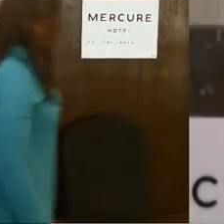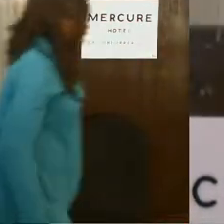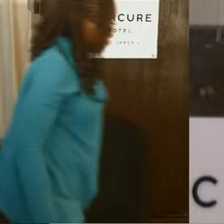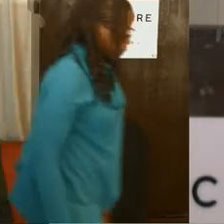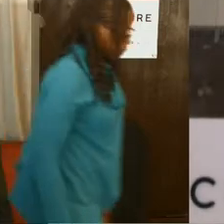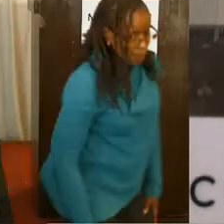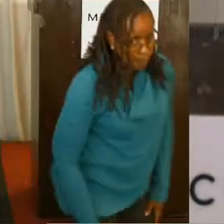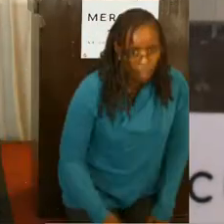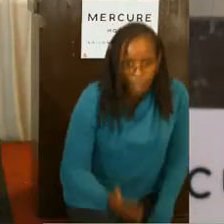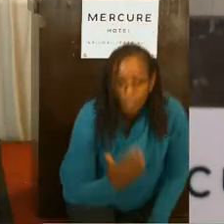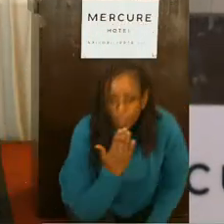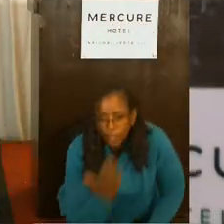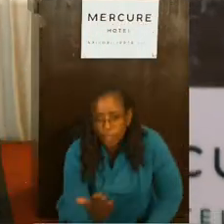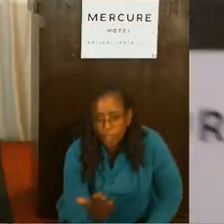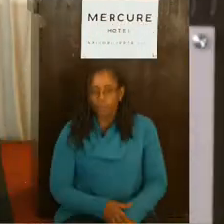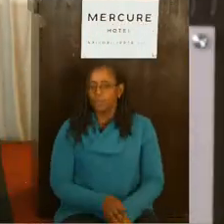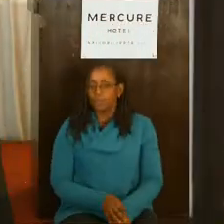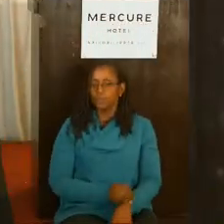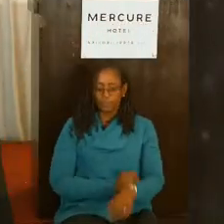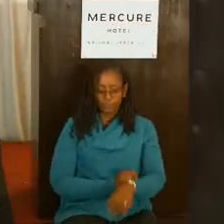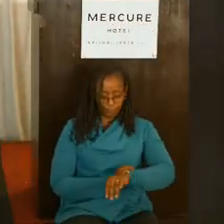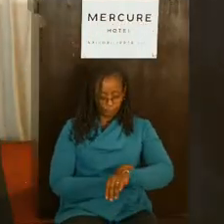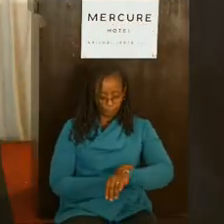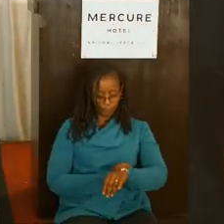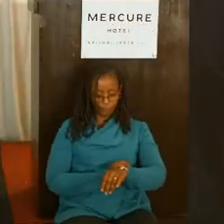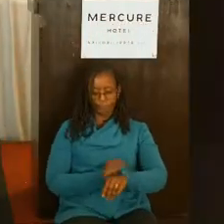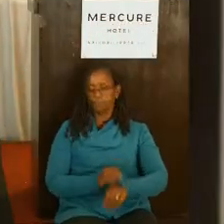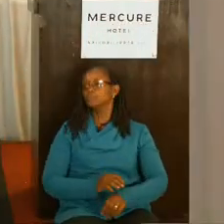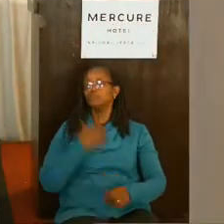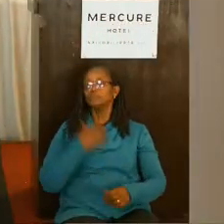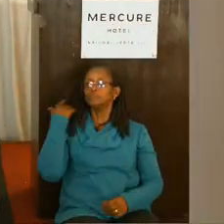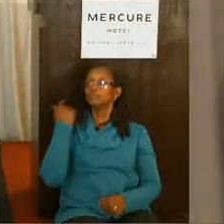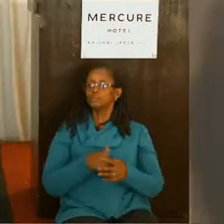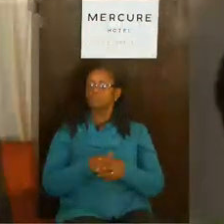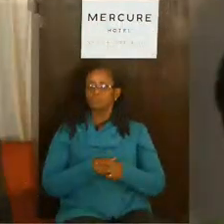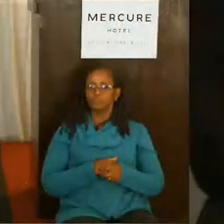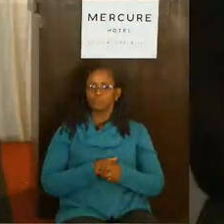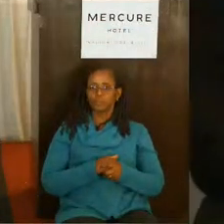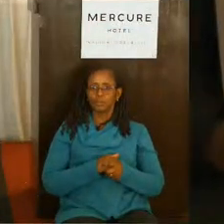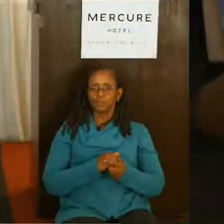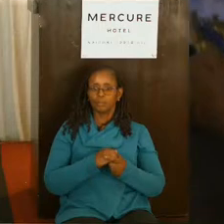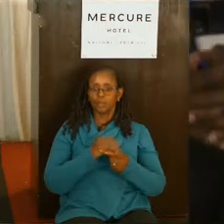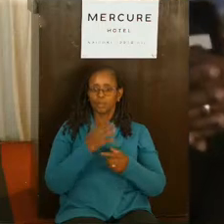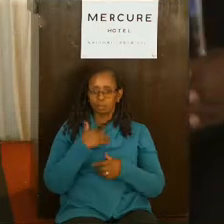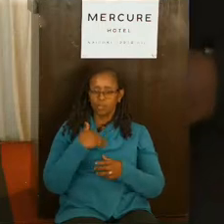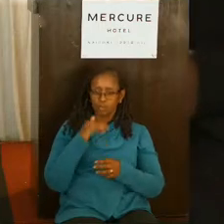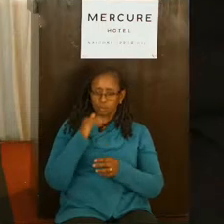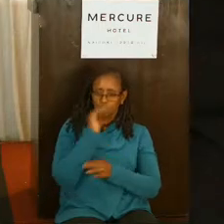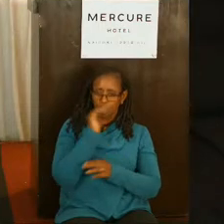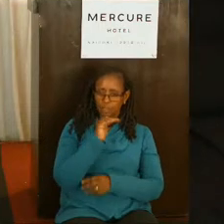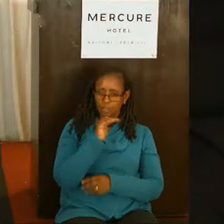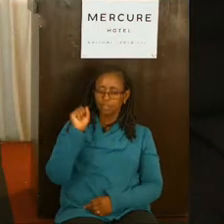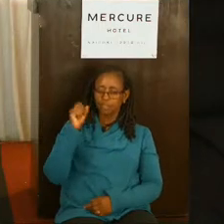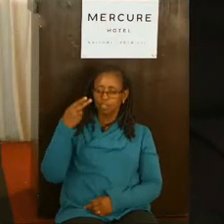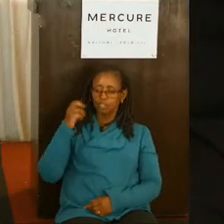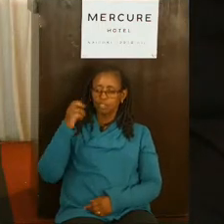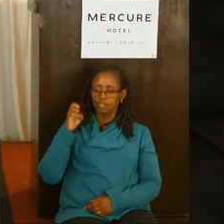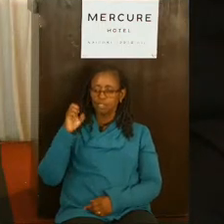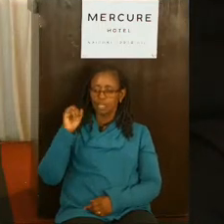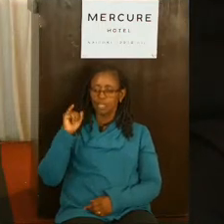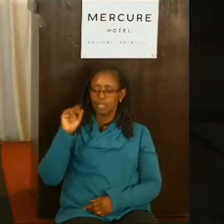thank you very much for your insights I now want to call upon Sheikh Hussein